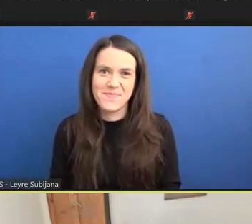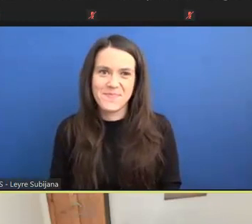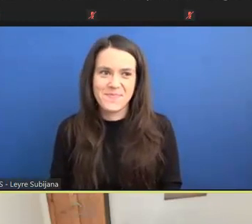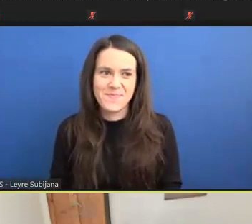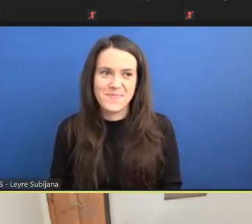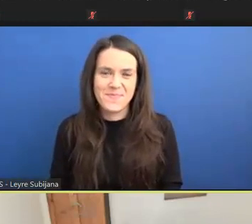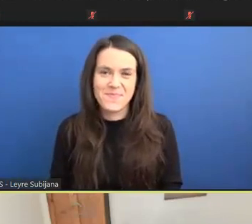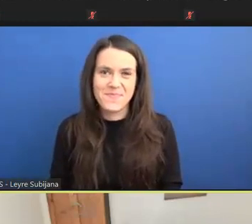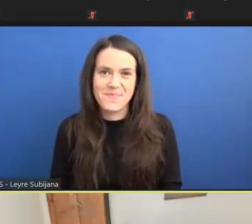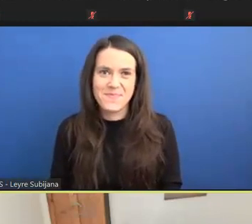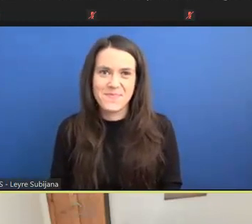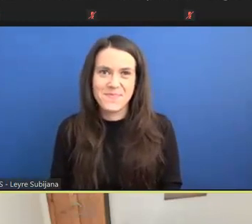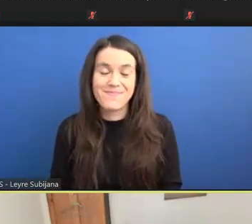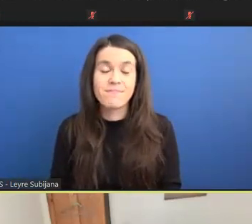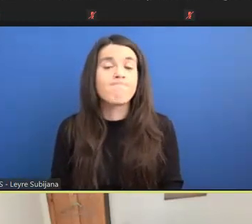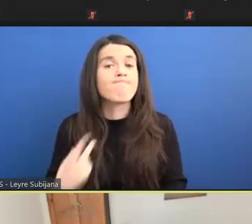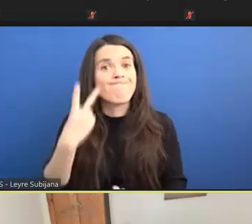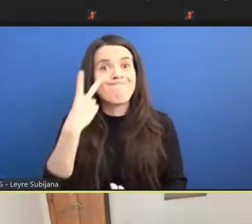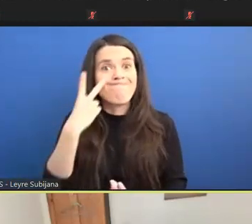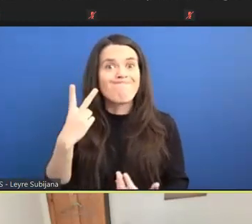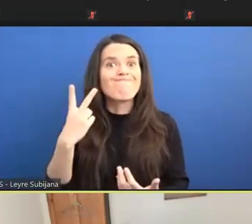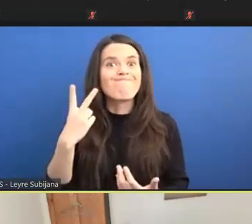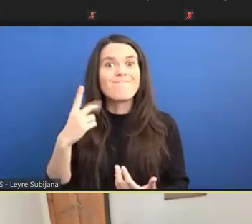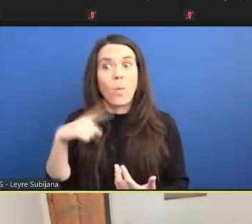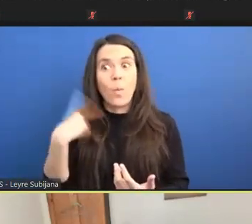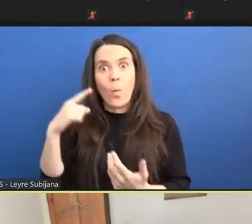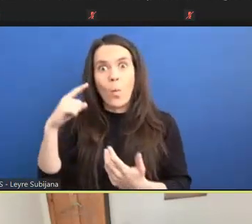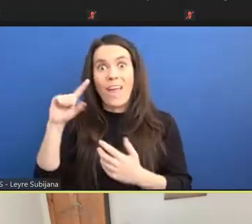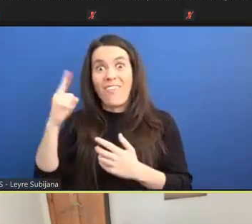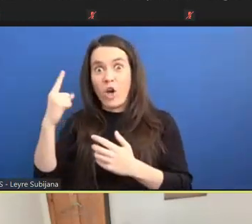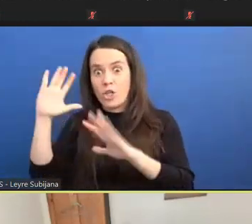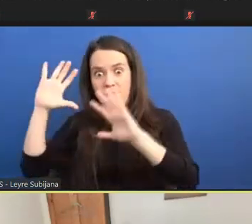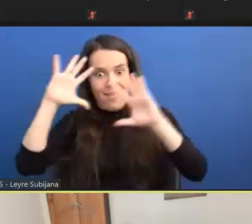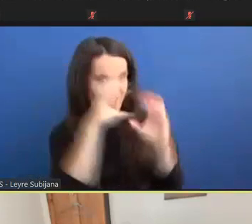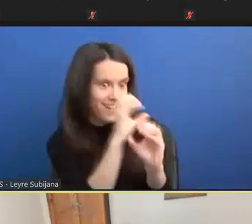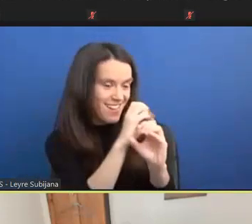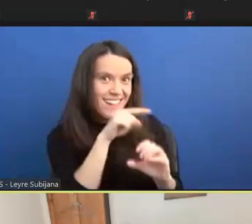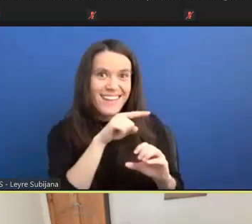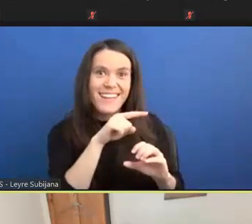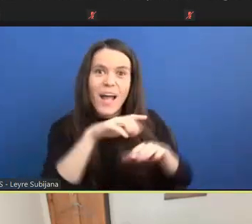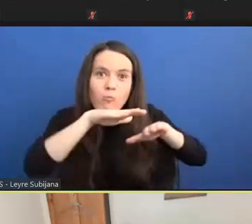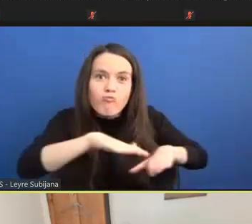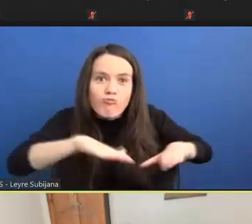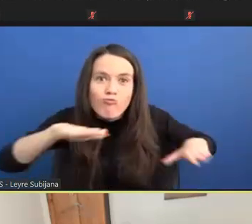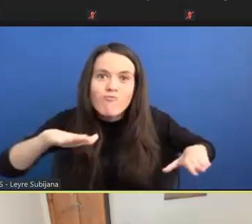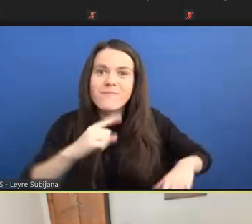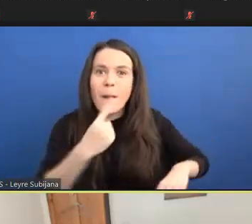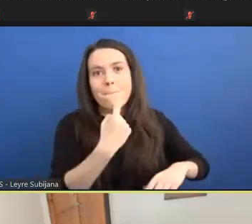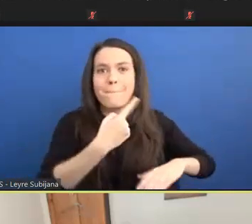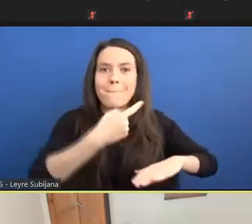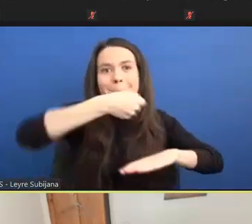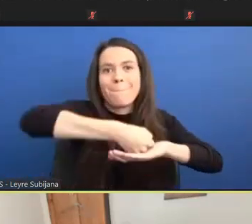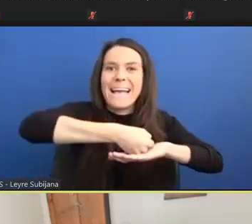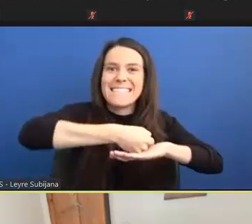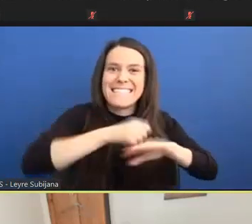sort of development focus has been on basic education, so primary education